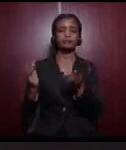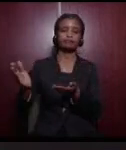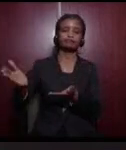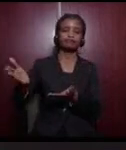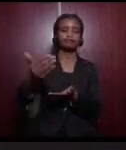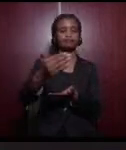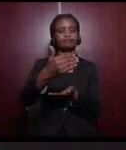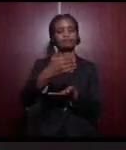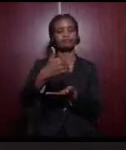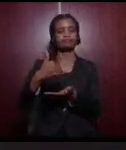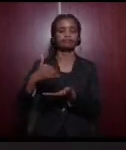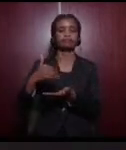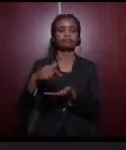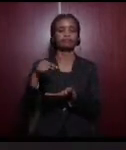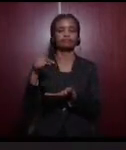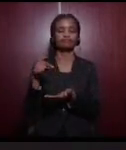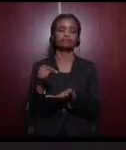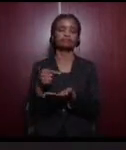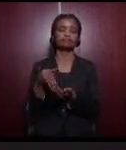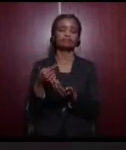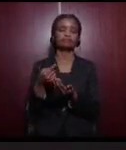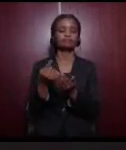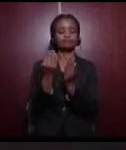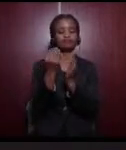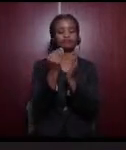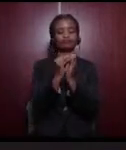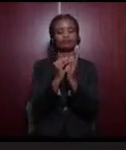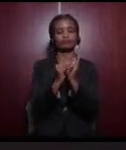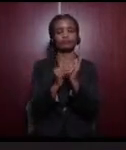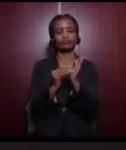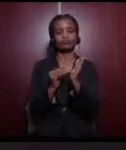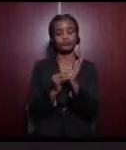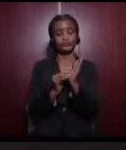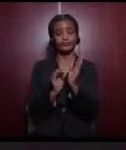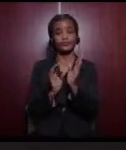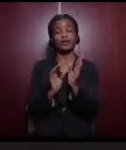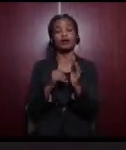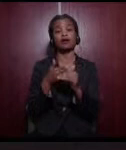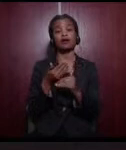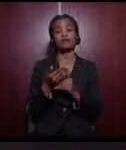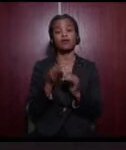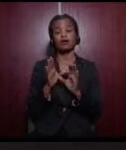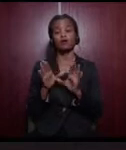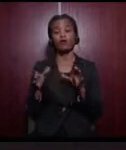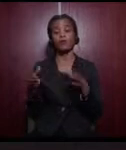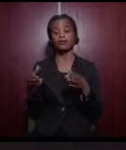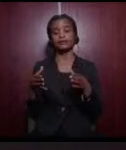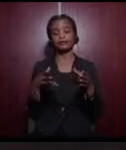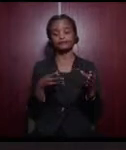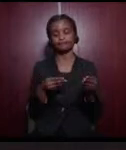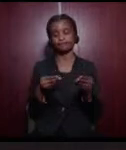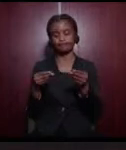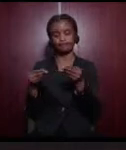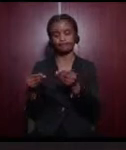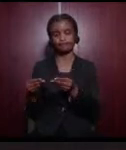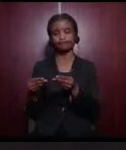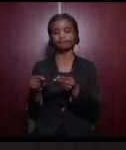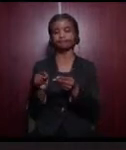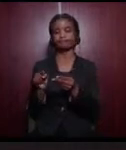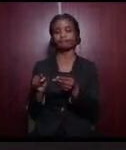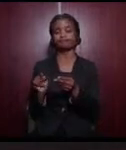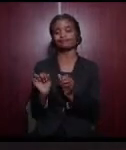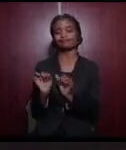then they will then serve before the committee, and then the committee will also have their own